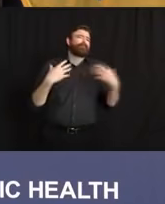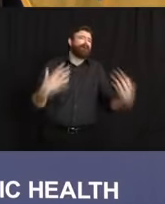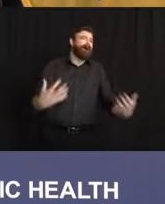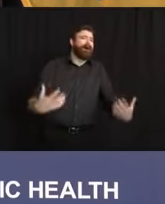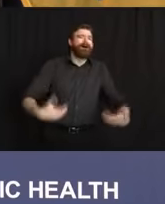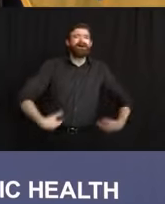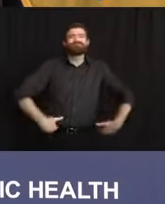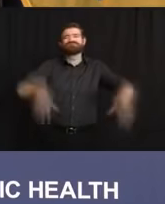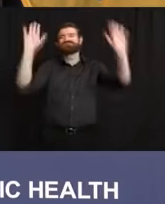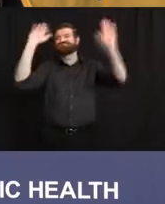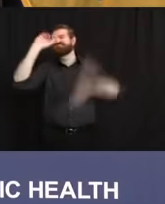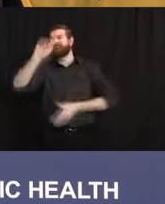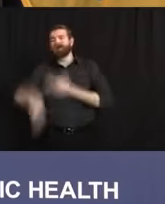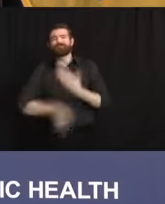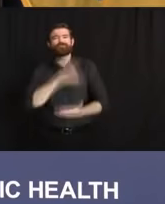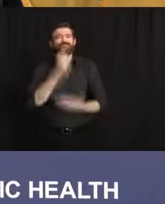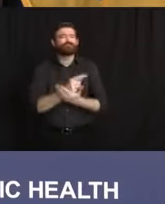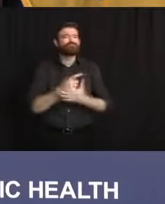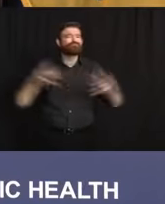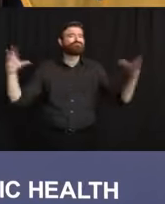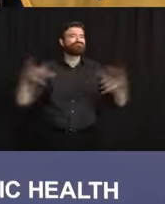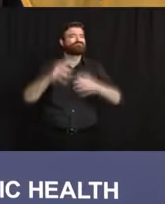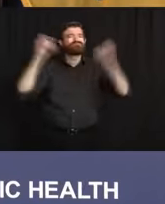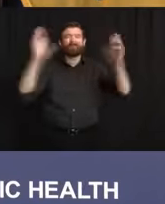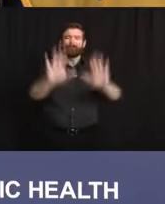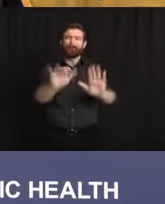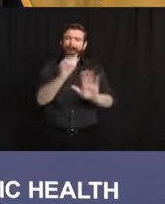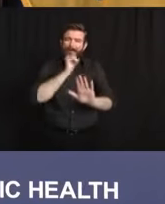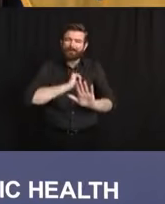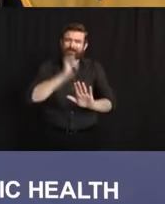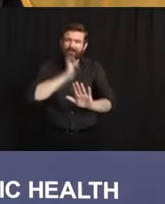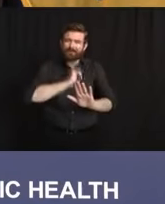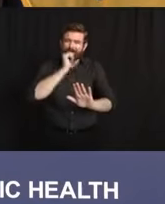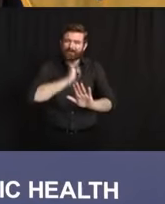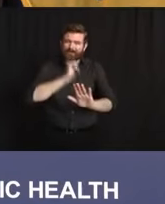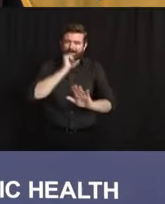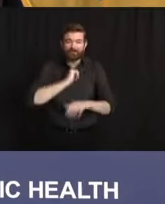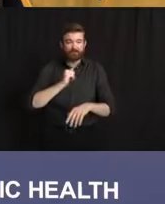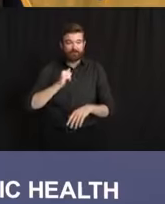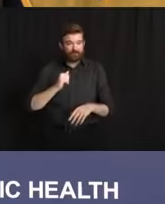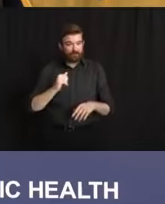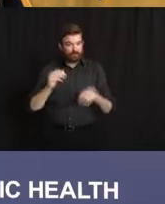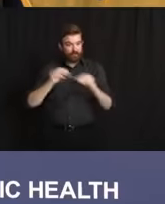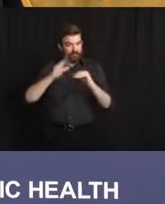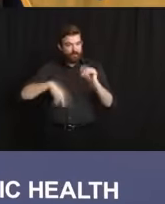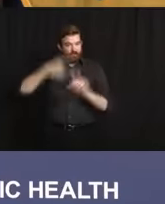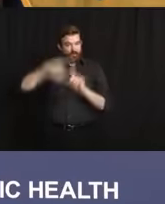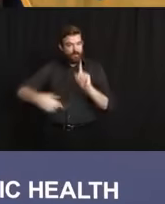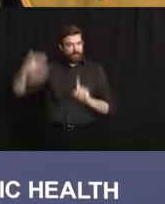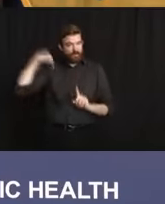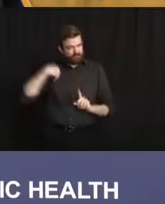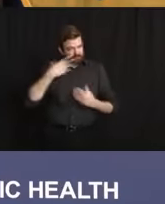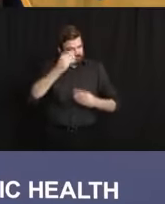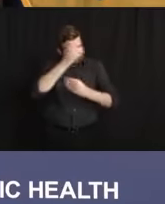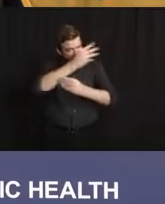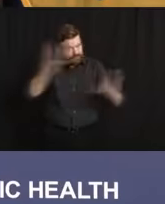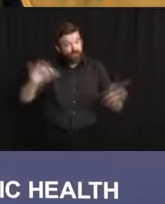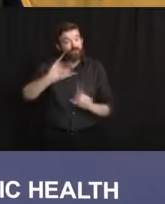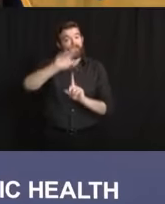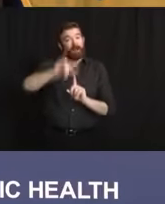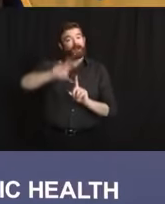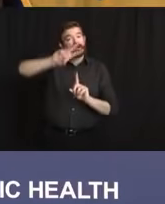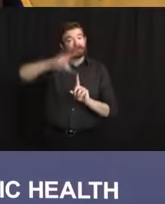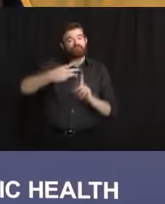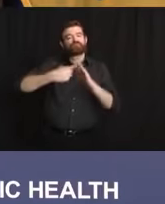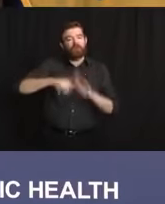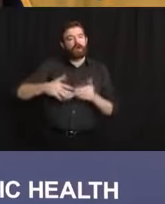we, I think now a month ago, at least over a month ago, we said beginning on July 6th, as long as you do it right, socially distanced,